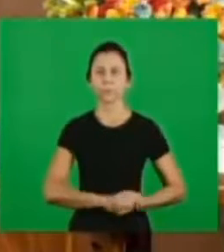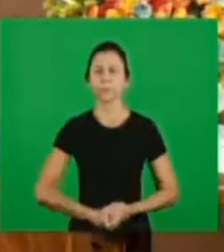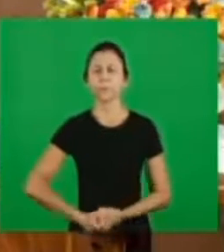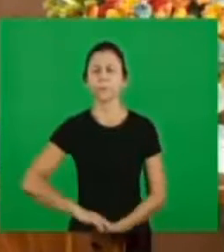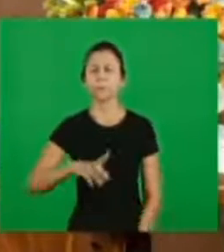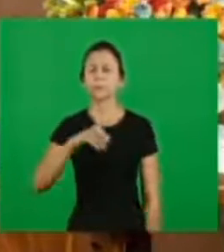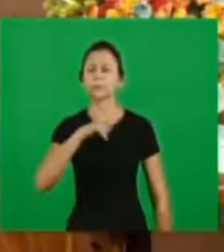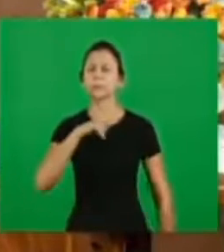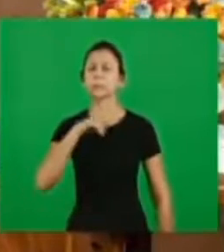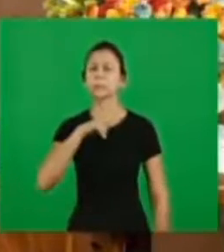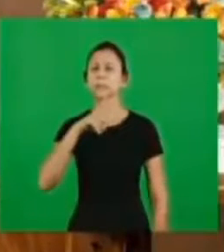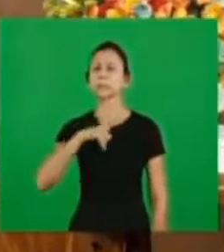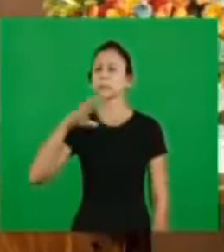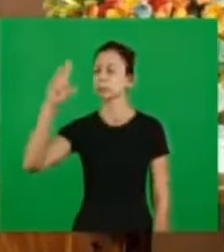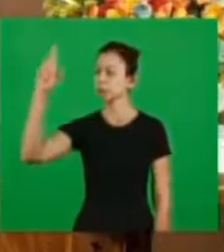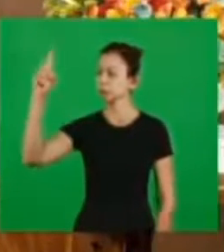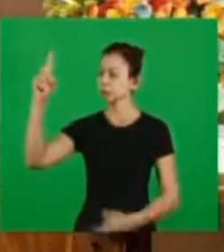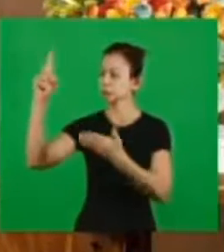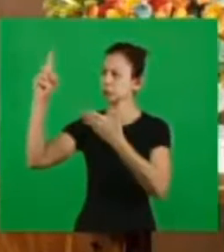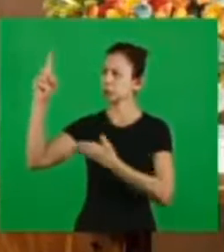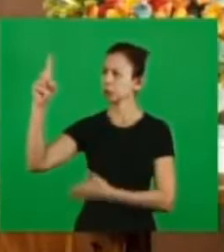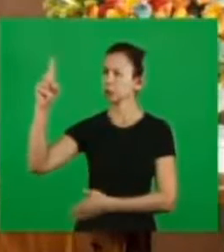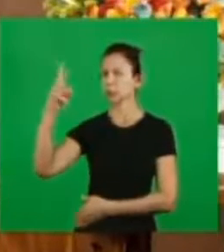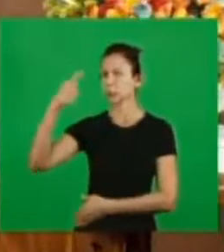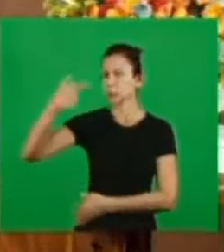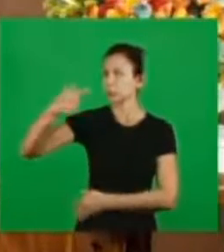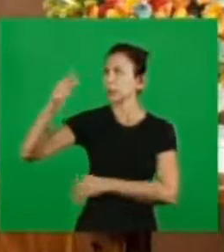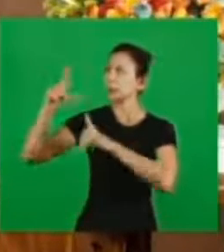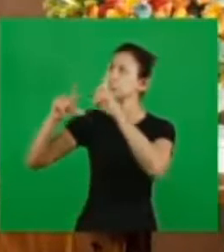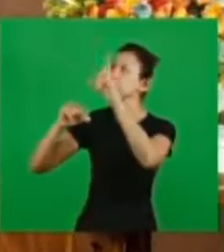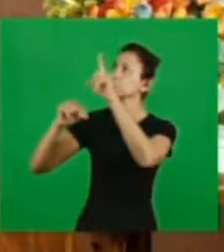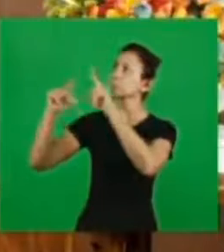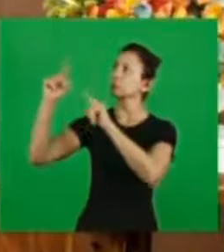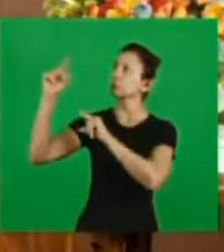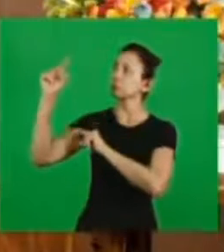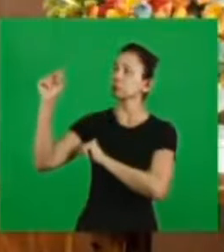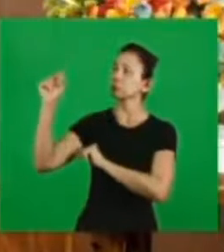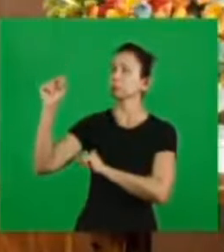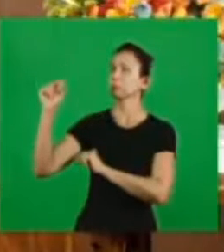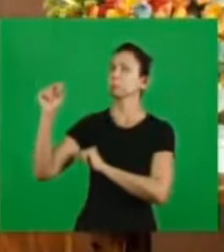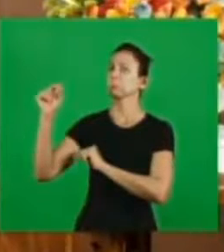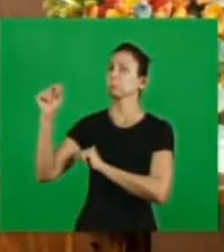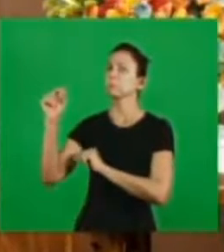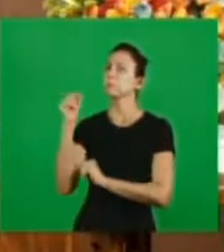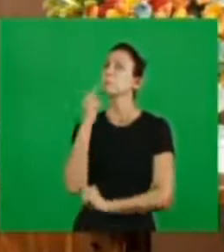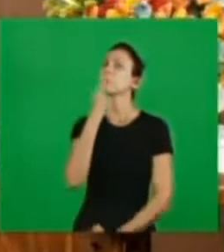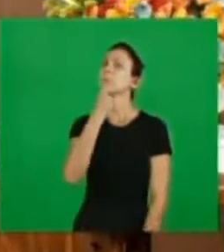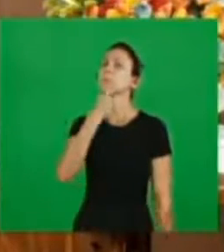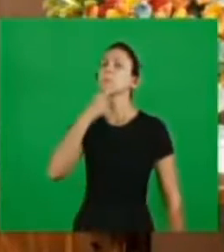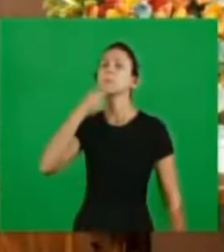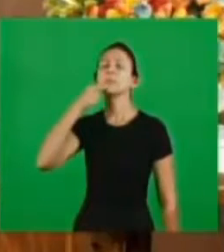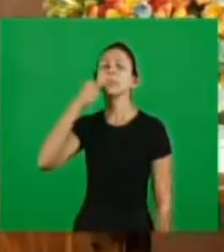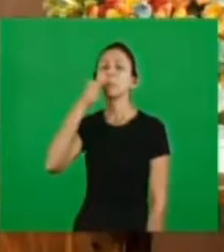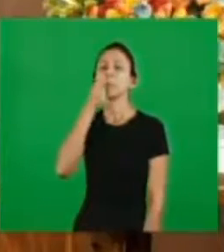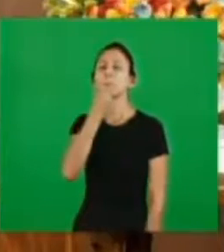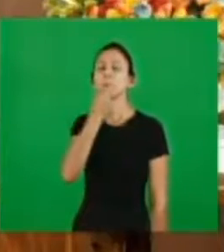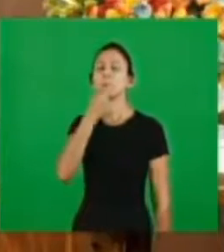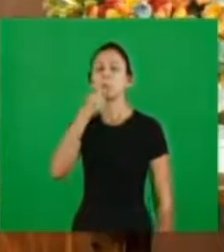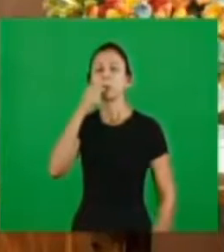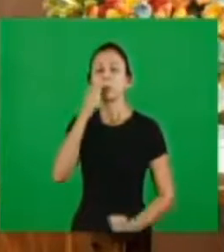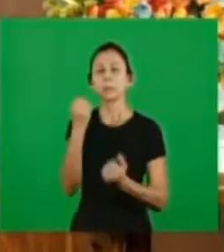He had in his right hand seven stars. Out of his mouth went a